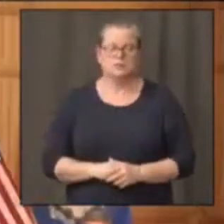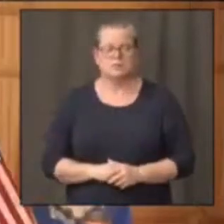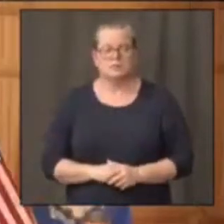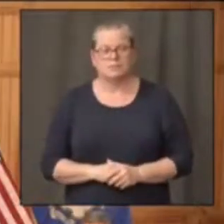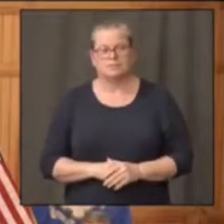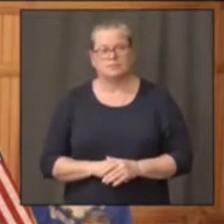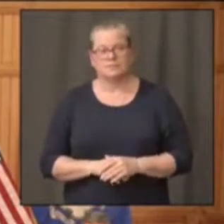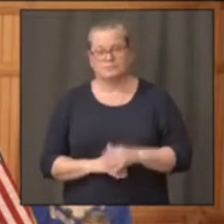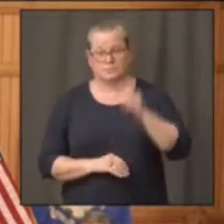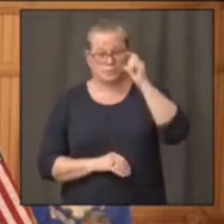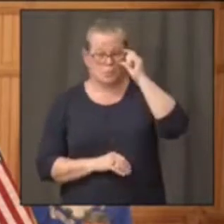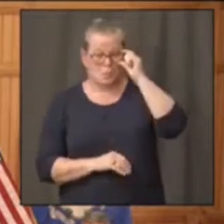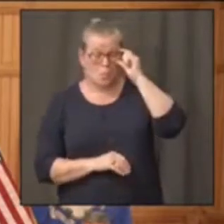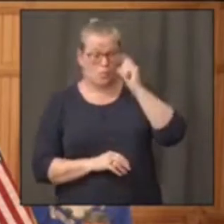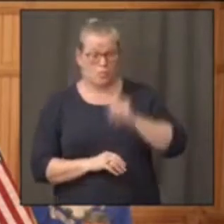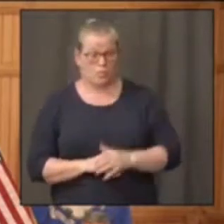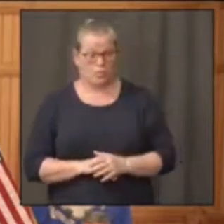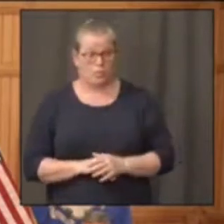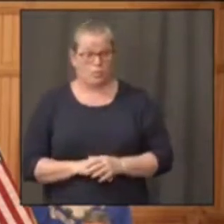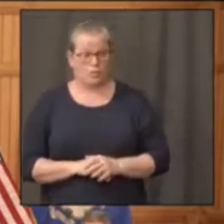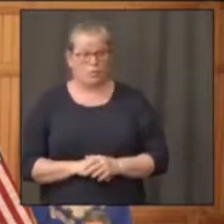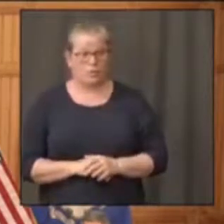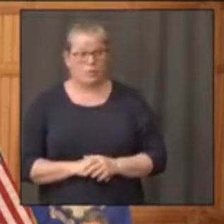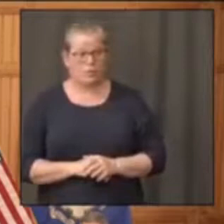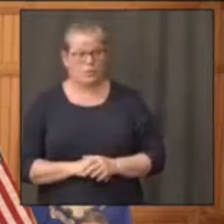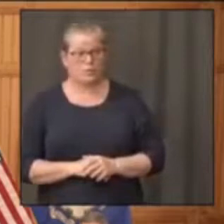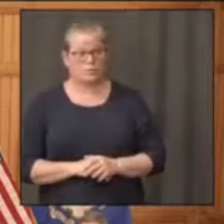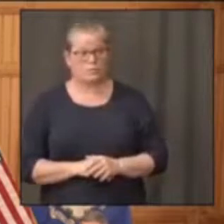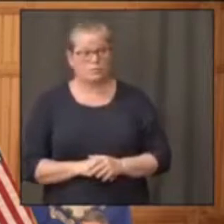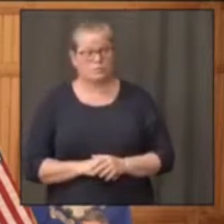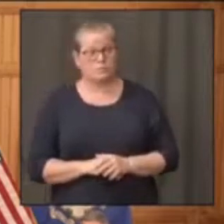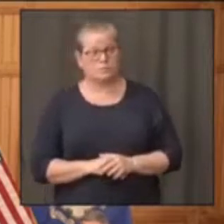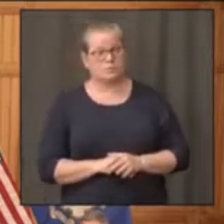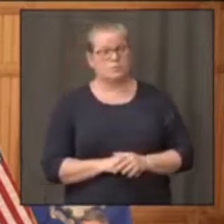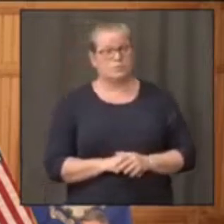So then you're not overly concerned? I'm sorry?